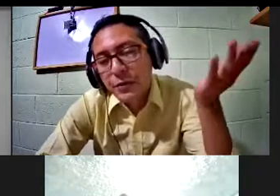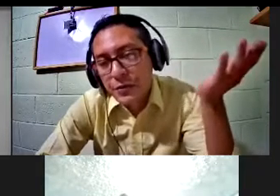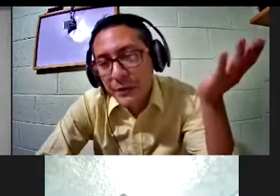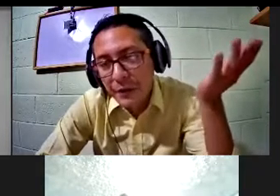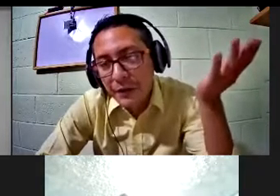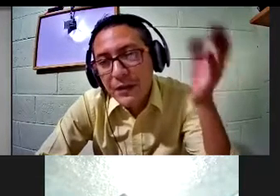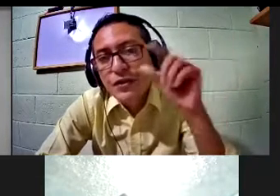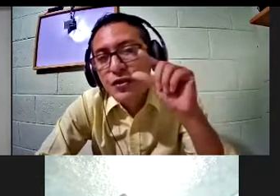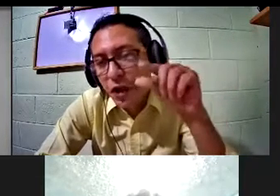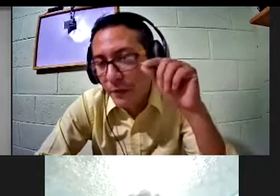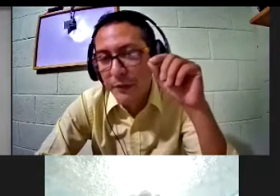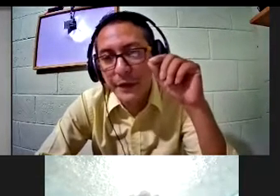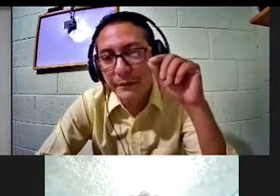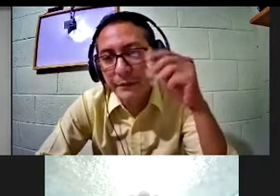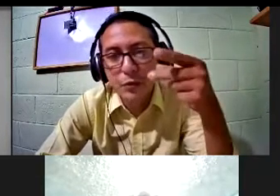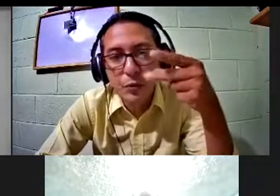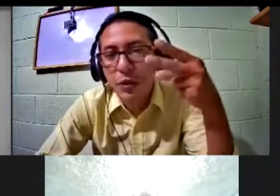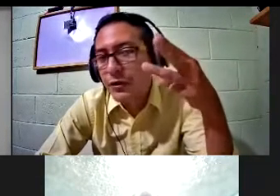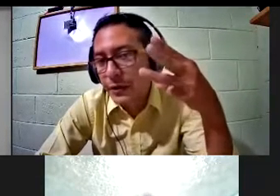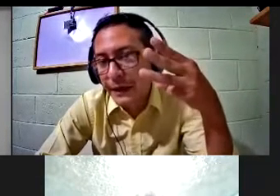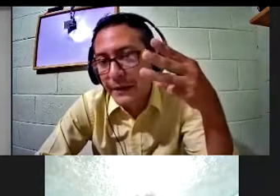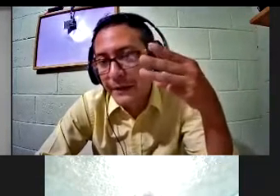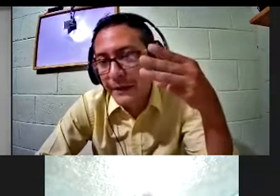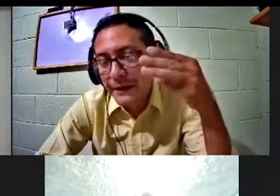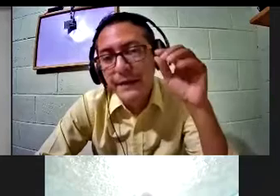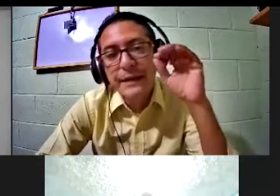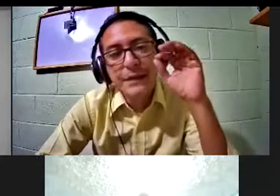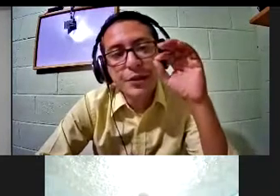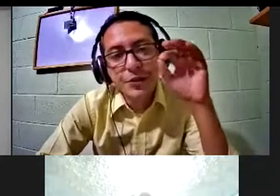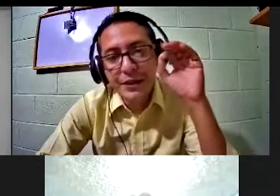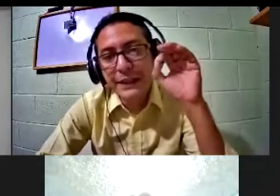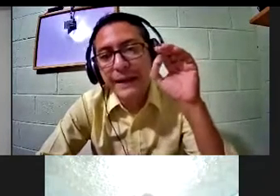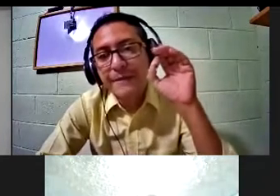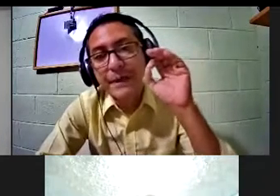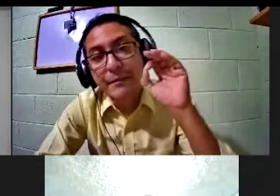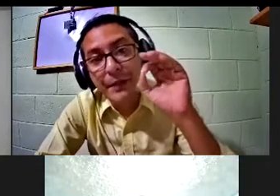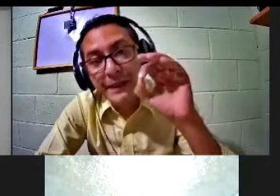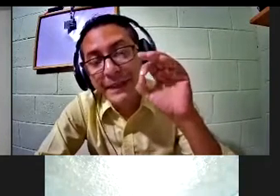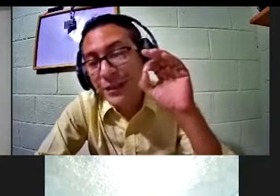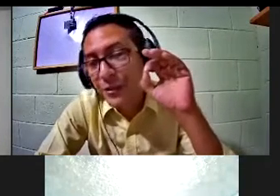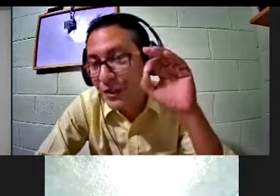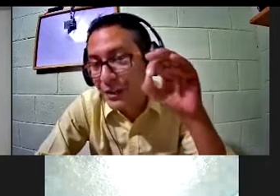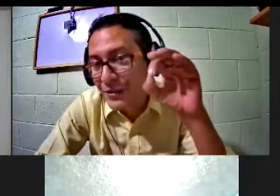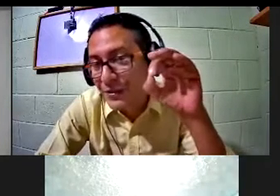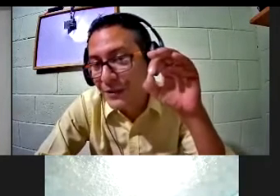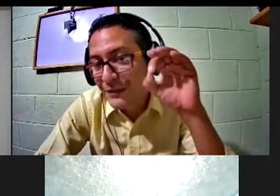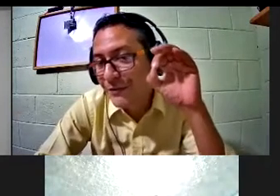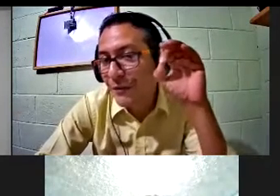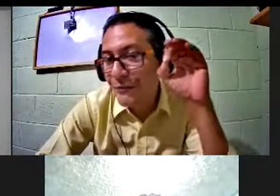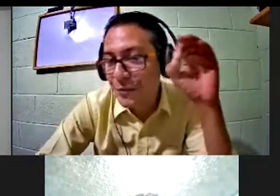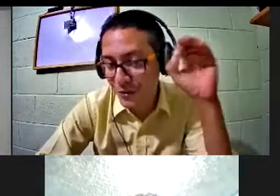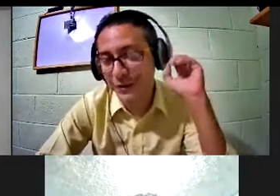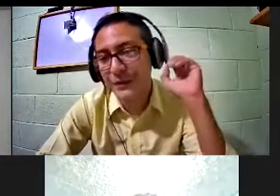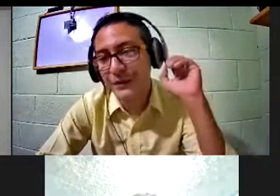don't need to use them all. Some of them, two or three, using the present continuous